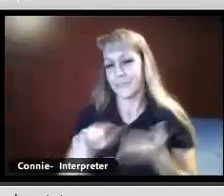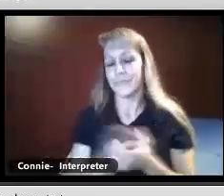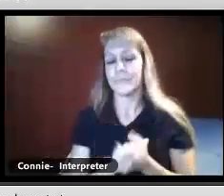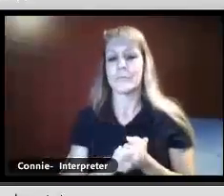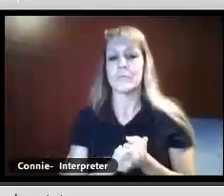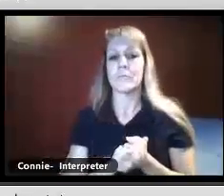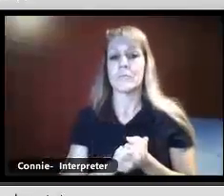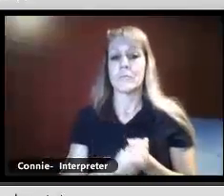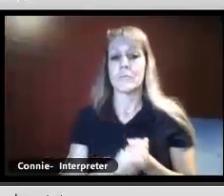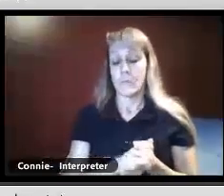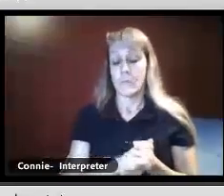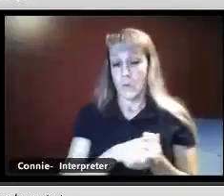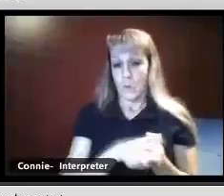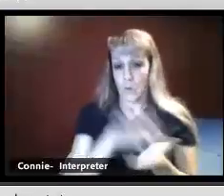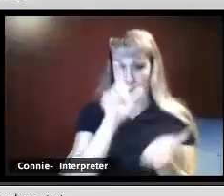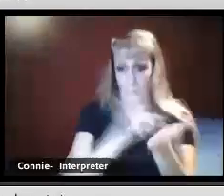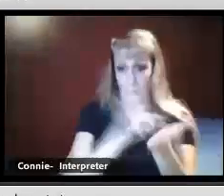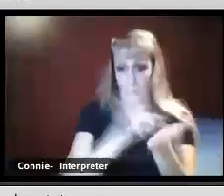to publish